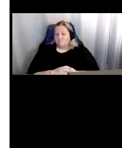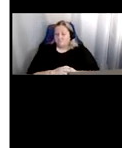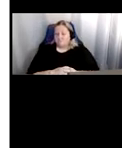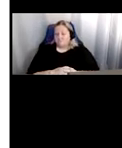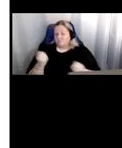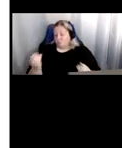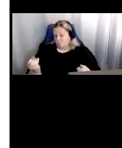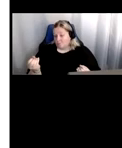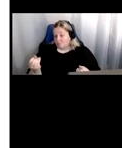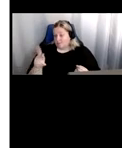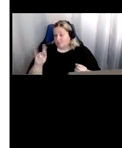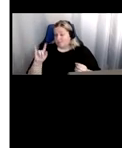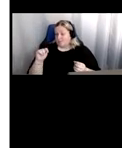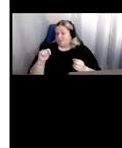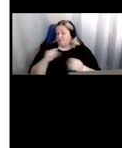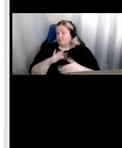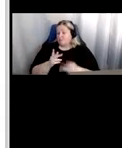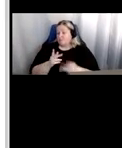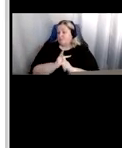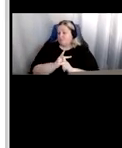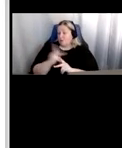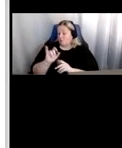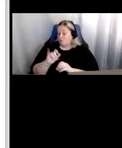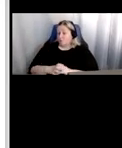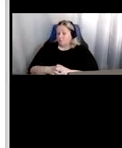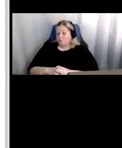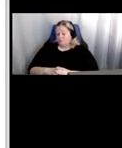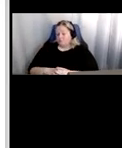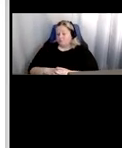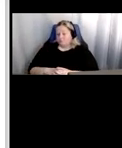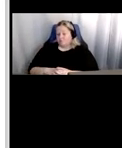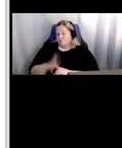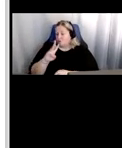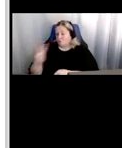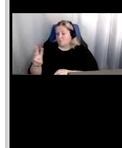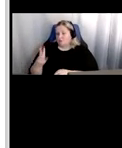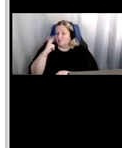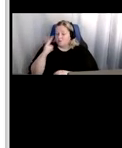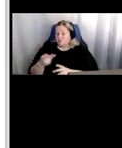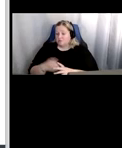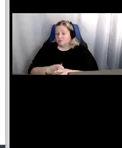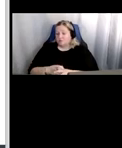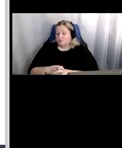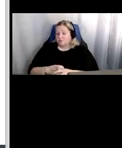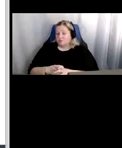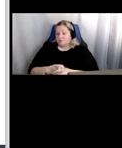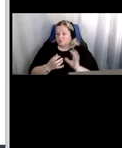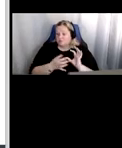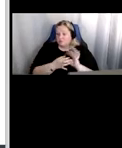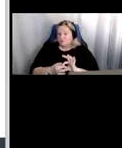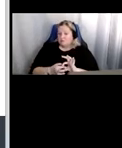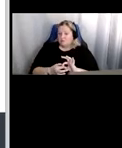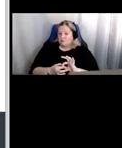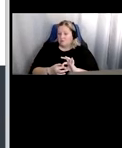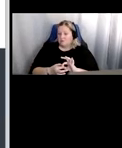So these kits are available for checkout as well on our site. And here you can see that it is a collaboration with a Capital